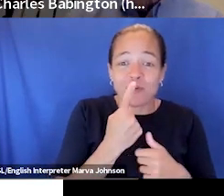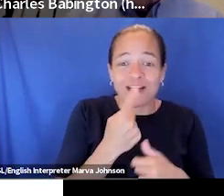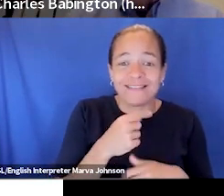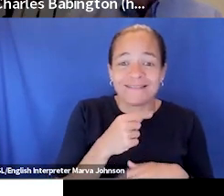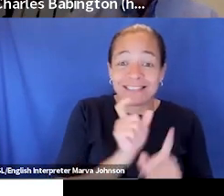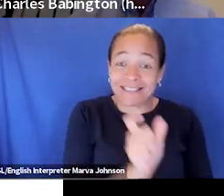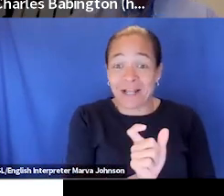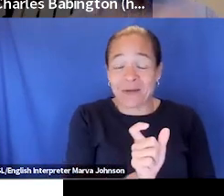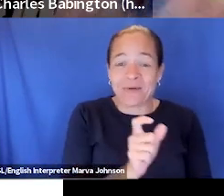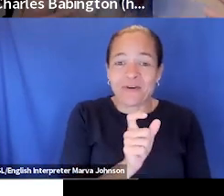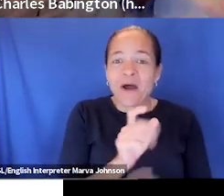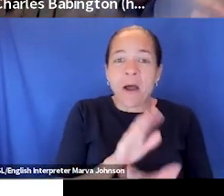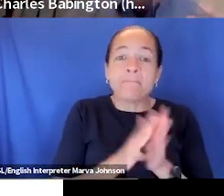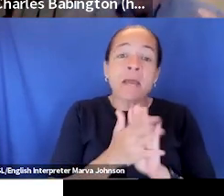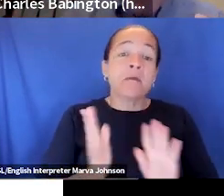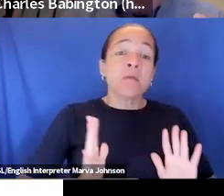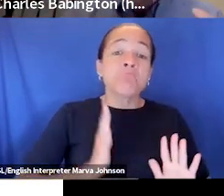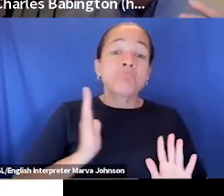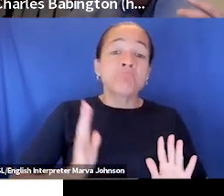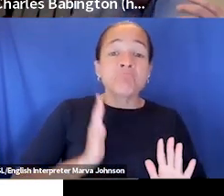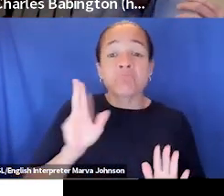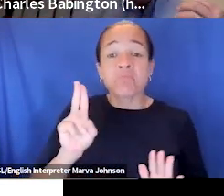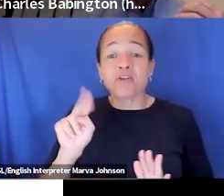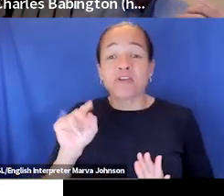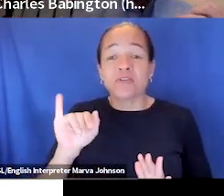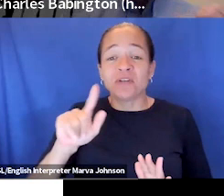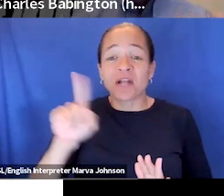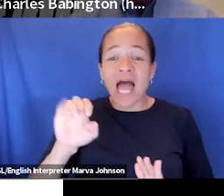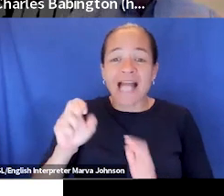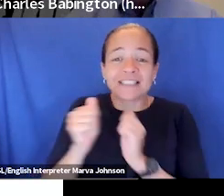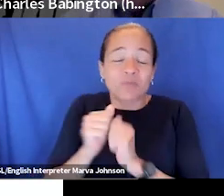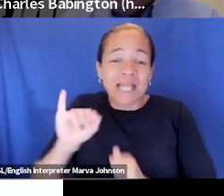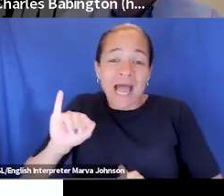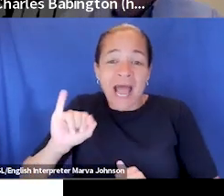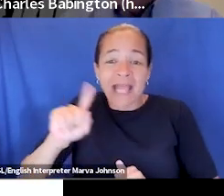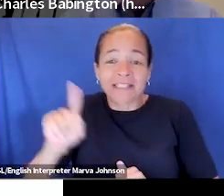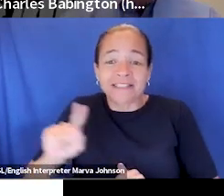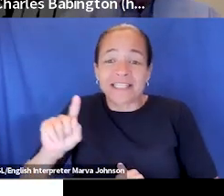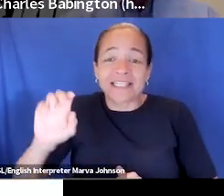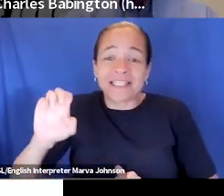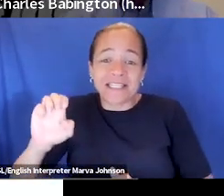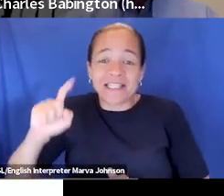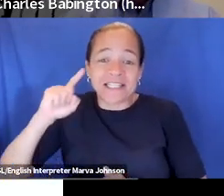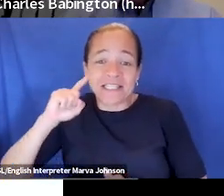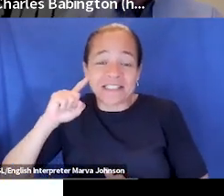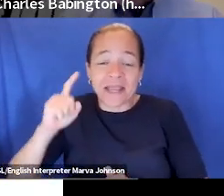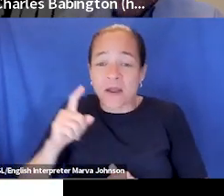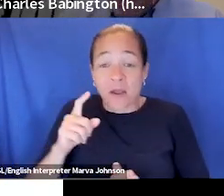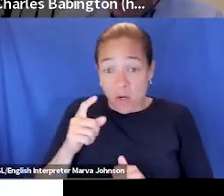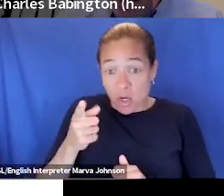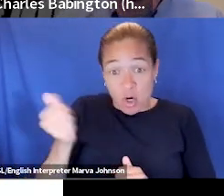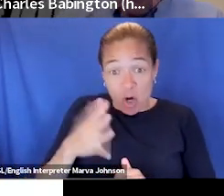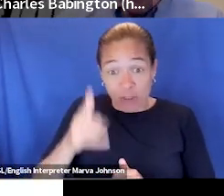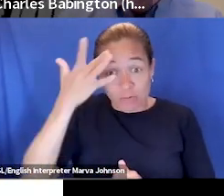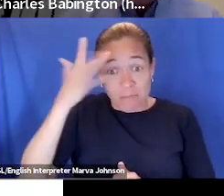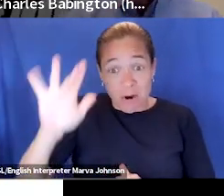into a 3-syllable word with the IZE sound. It does not make you sound smarter, does not make your